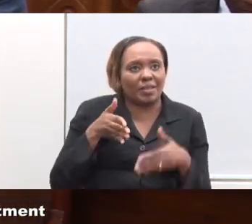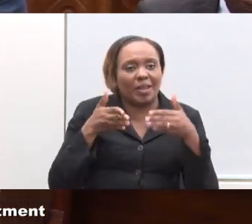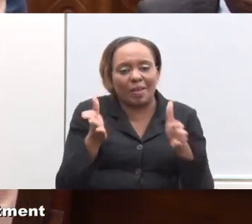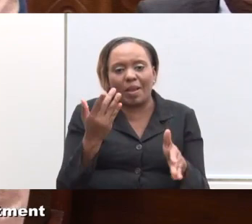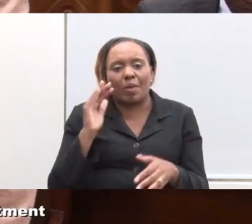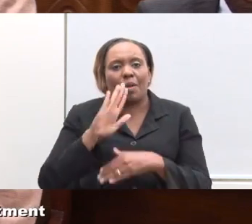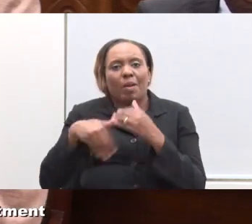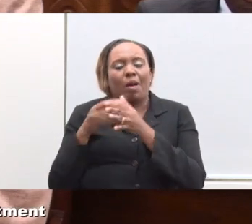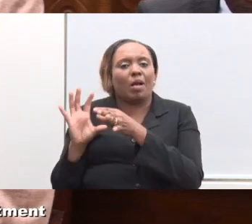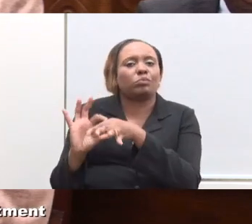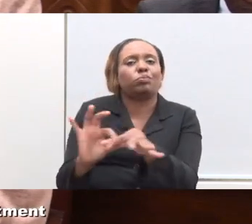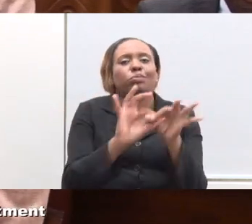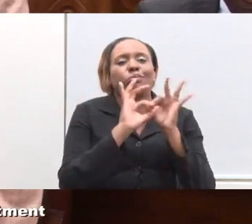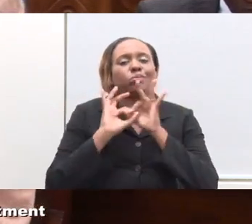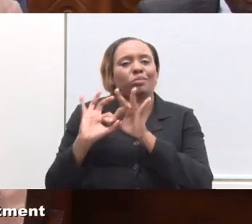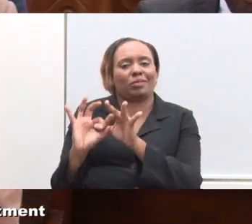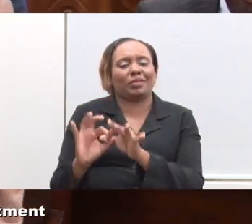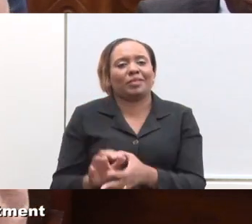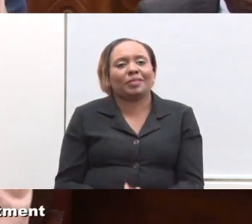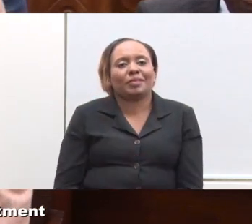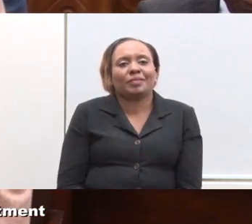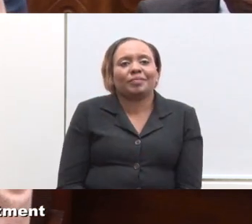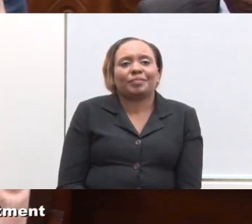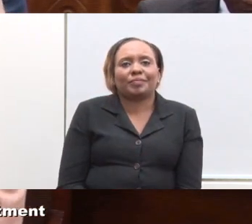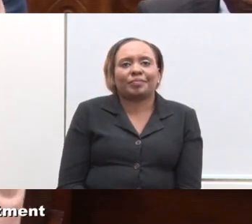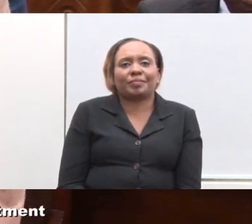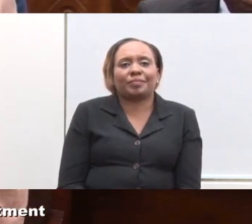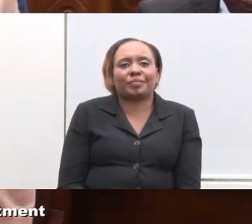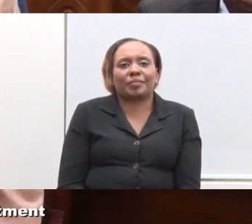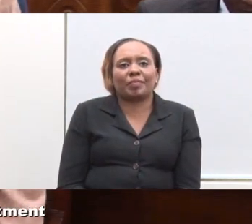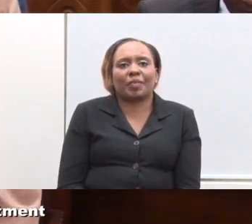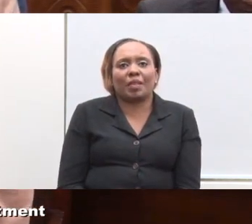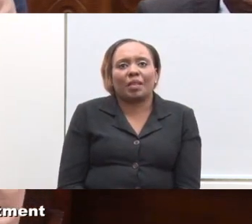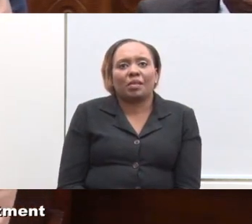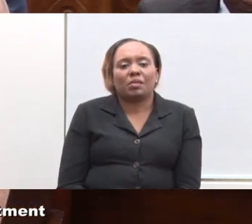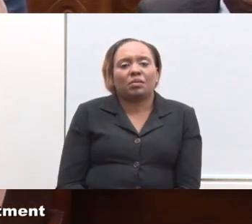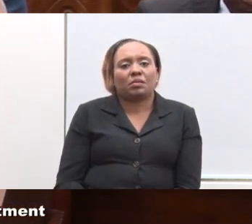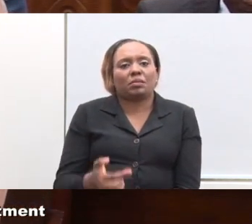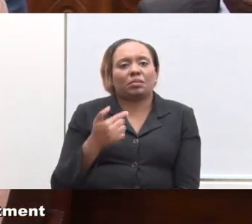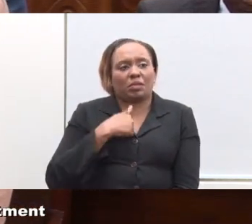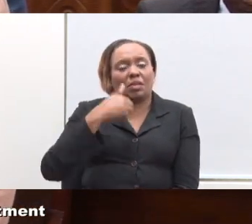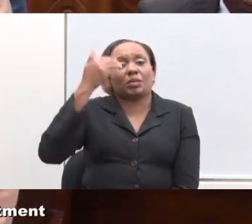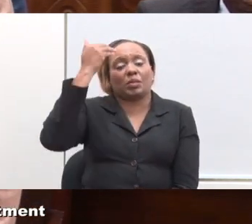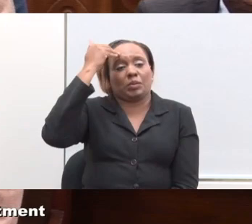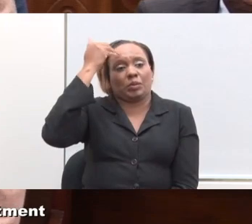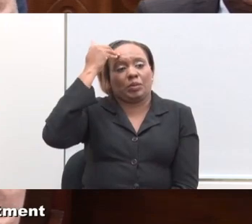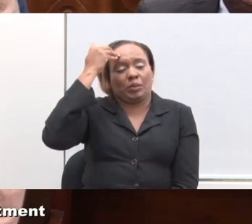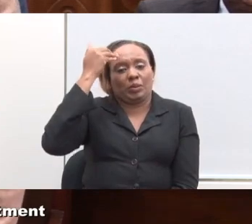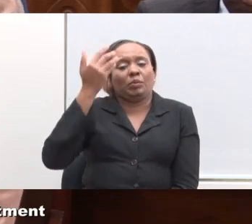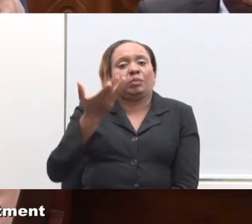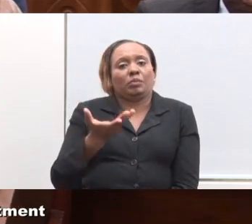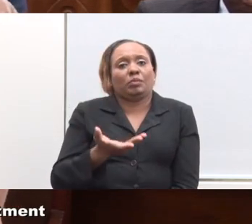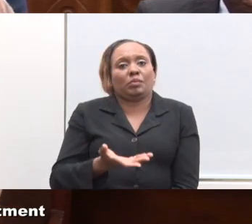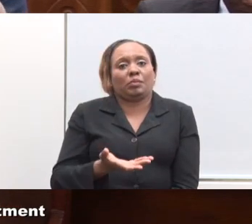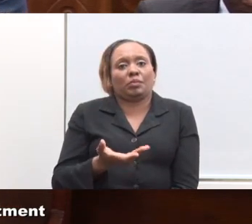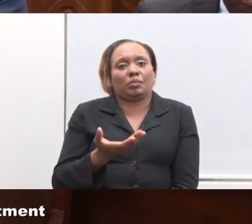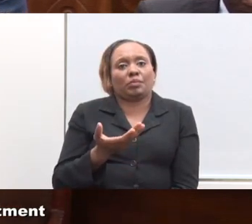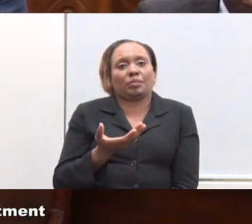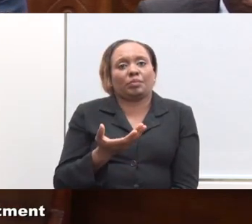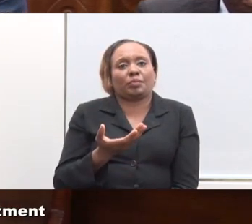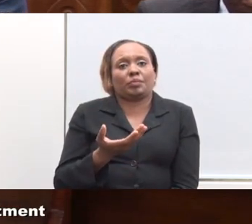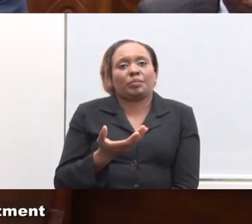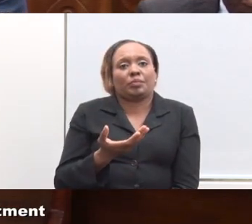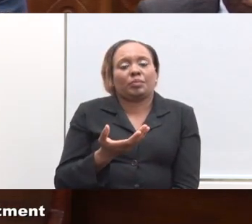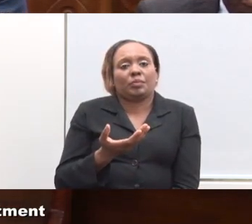none. And I know, Mr. Speaker, therefore, that we understand that